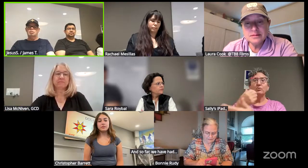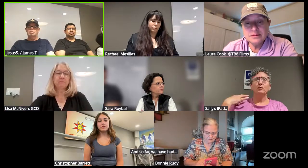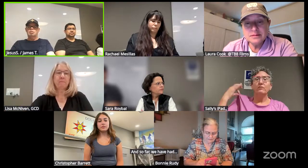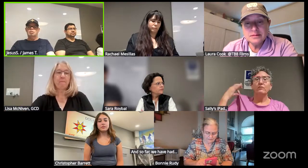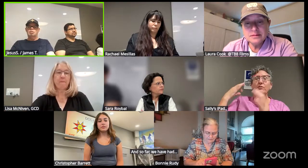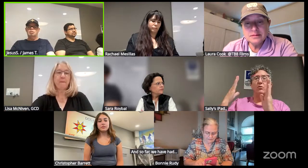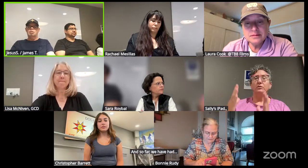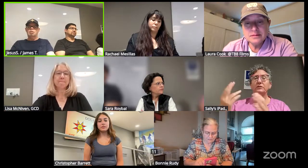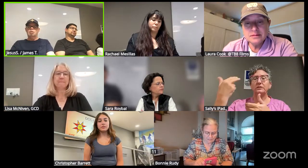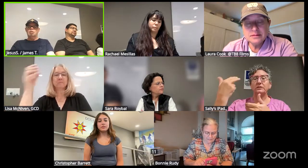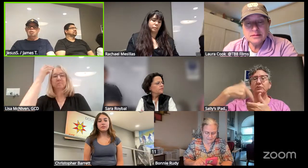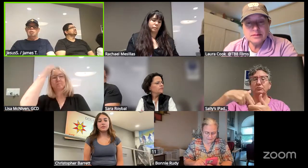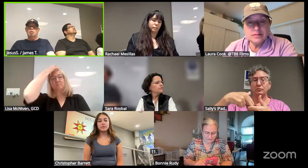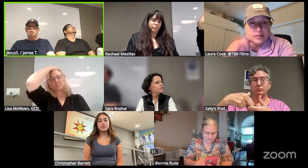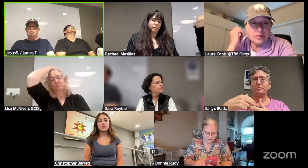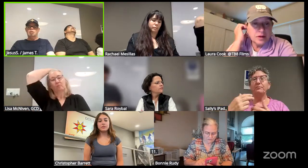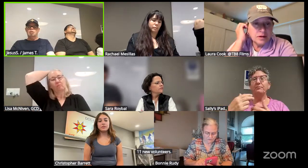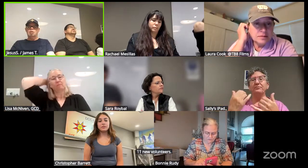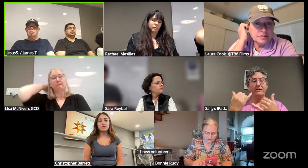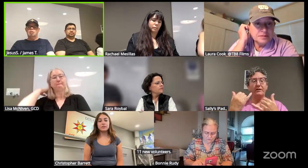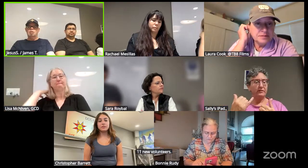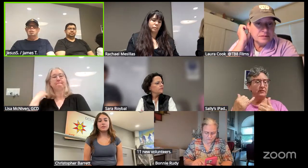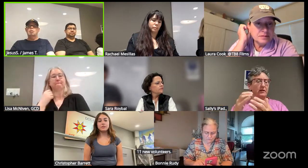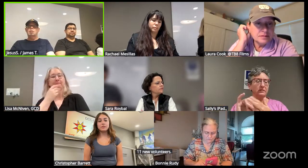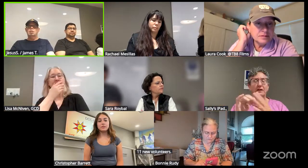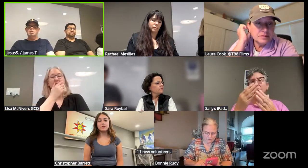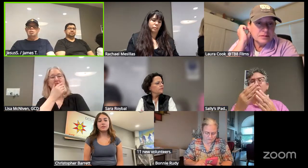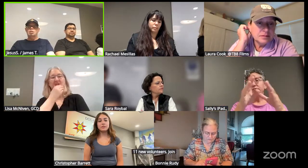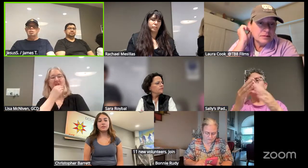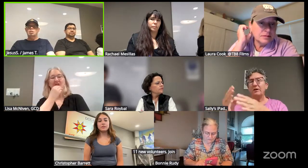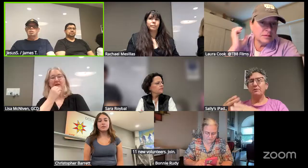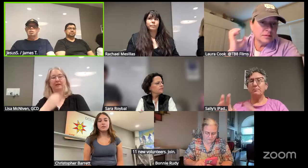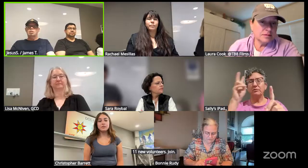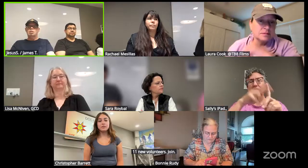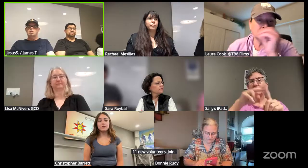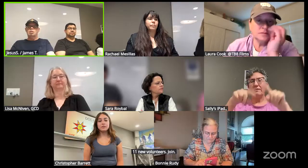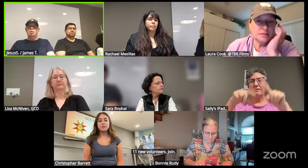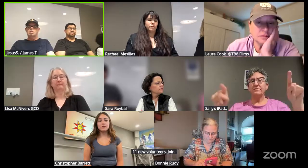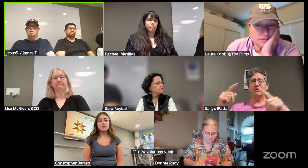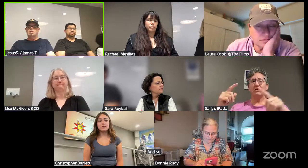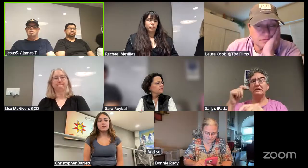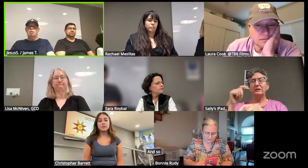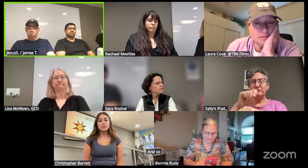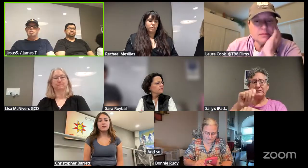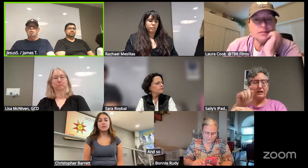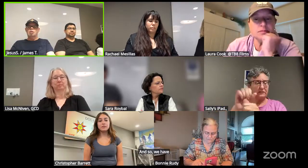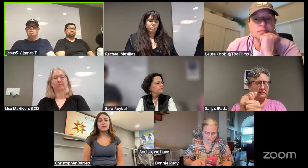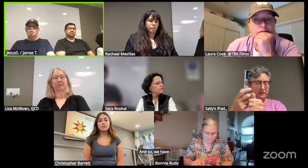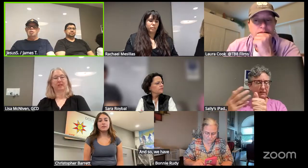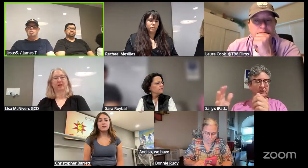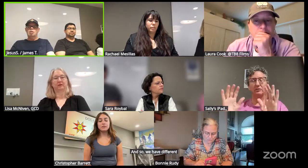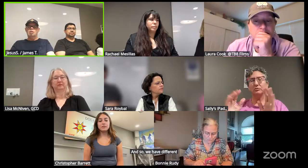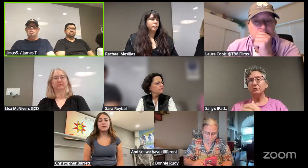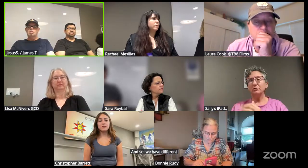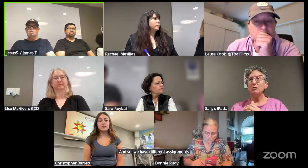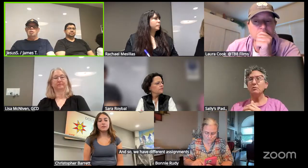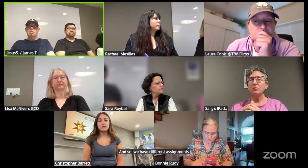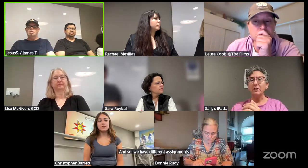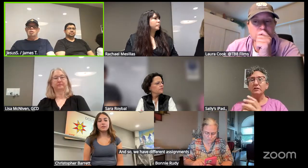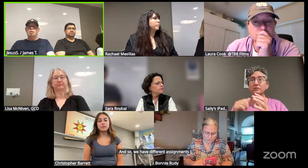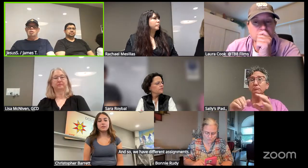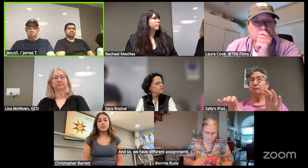11 new volunteers join. And so we have different assignments,